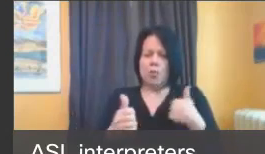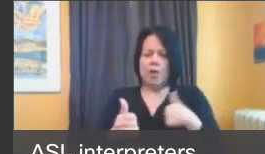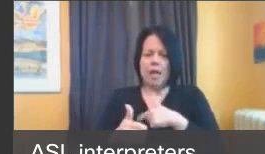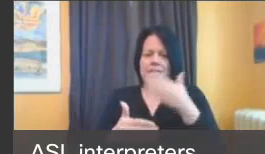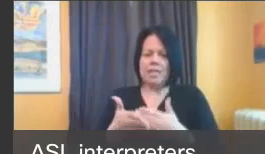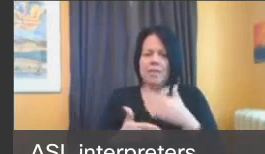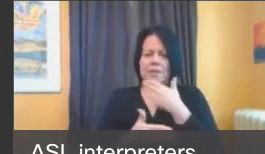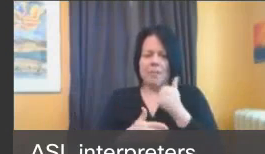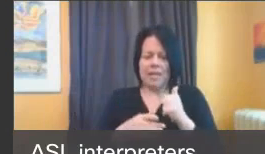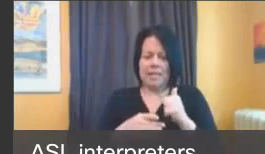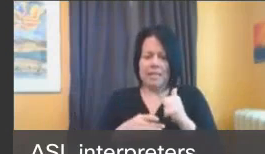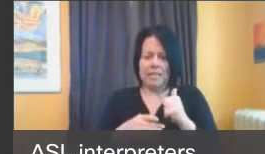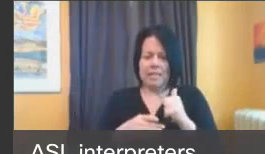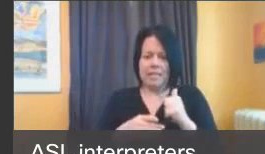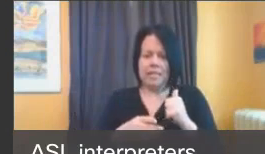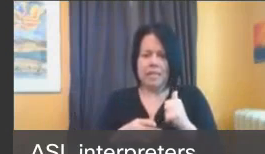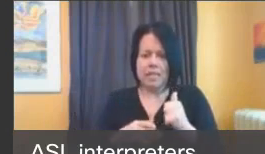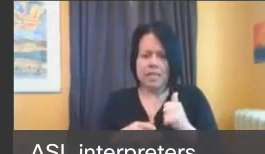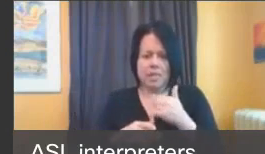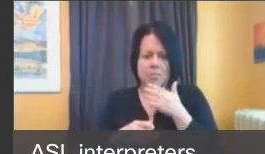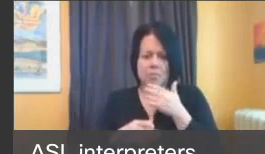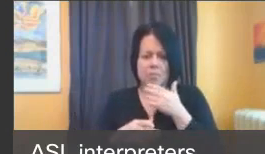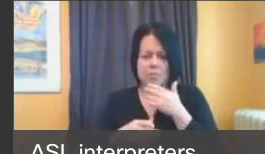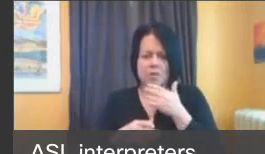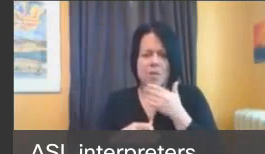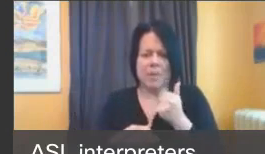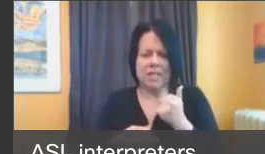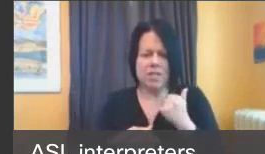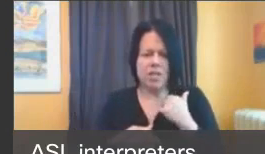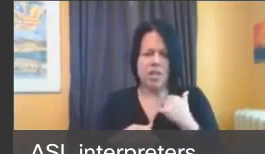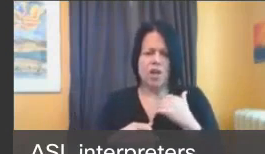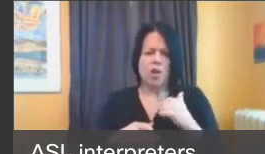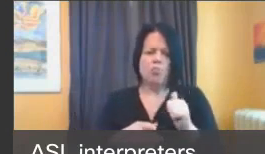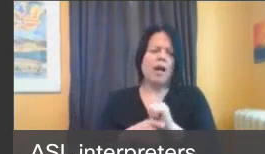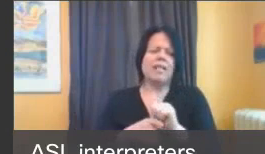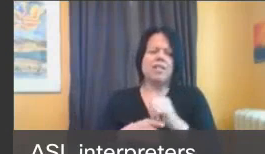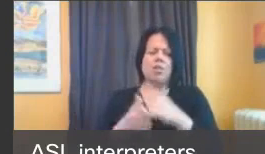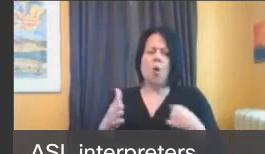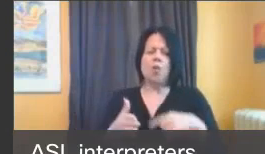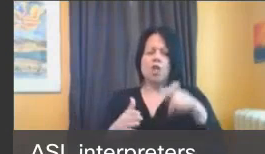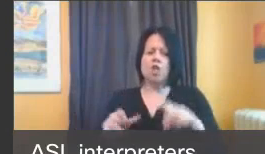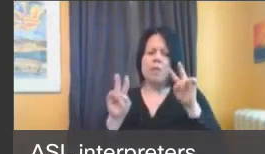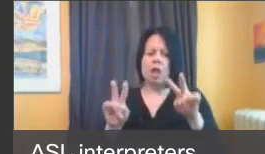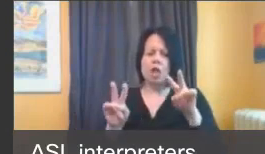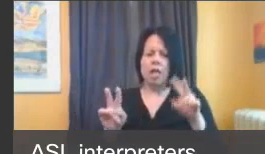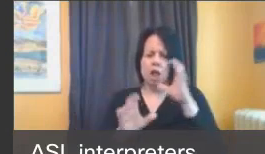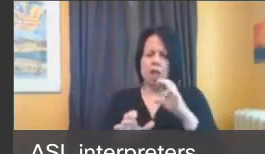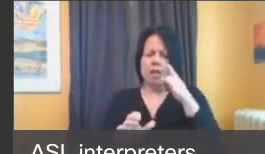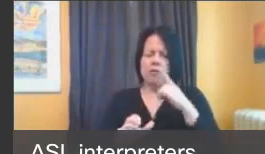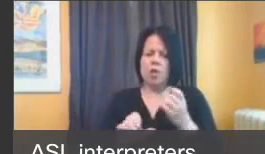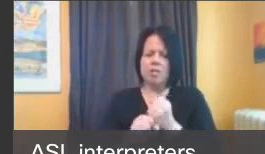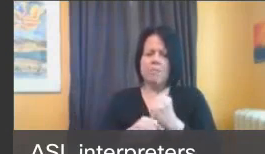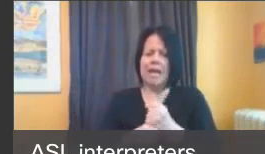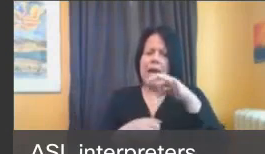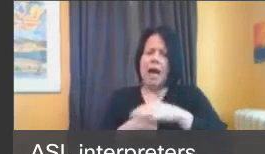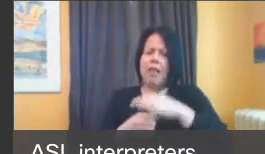best practices and what we should be looking for in terms of making